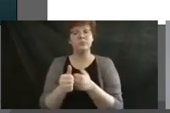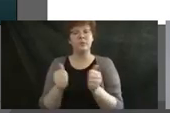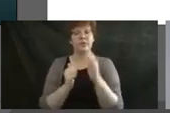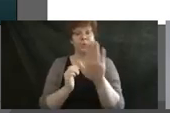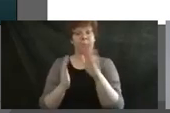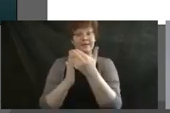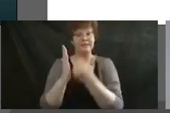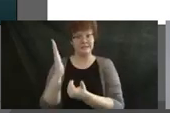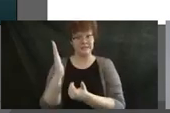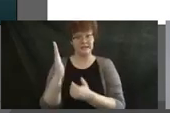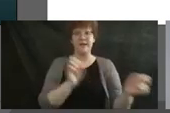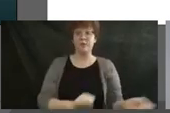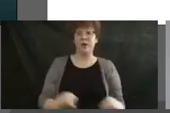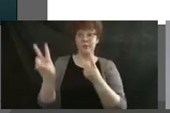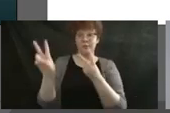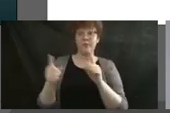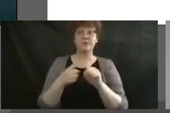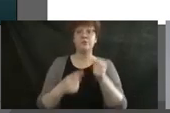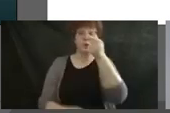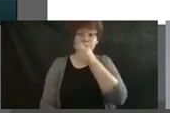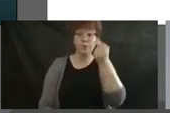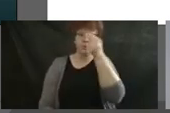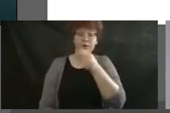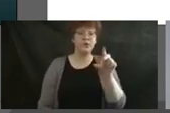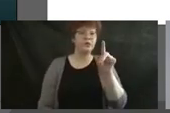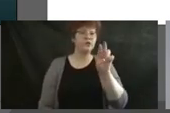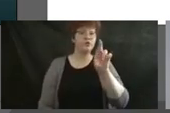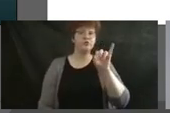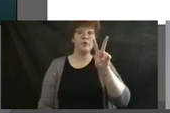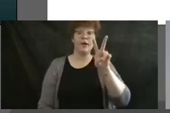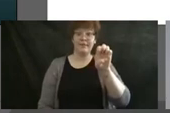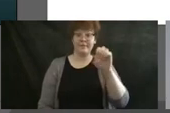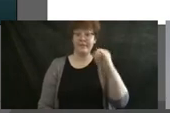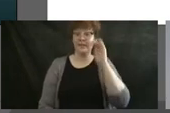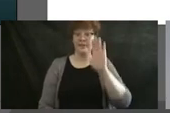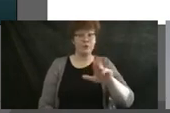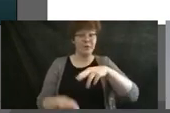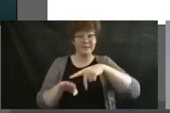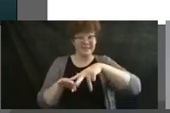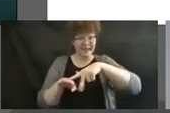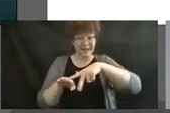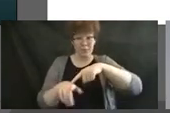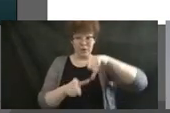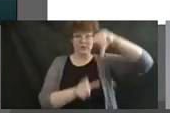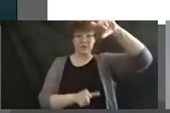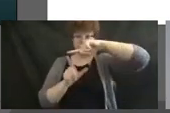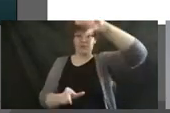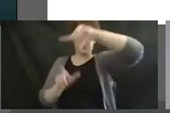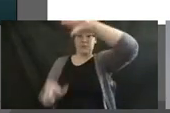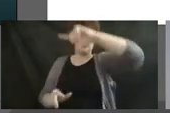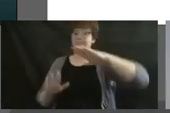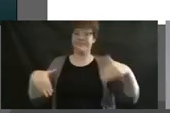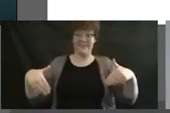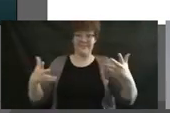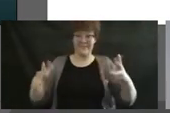to Google Drive. That if you haven't finished your skateboard decks, to do that soon, so that you'll have the